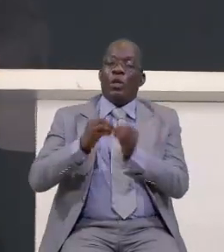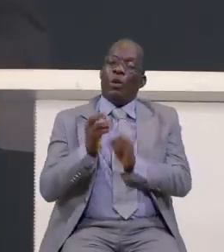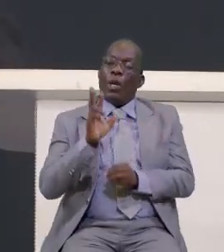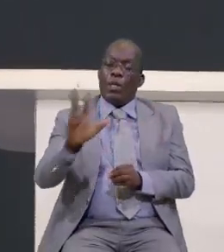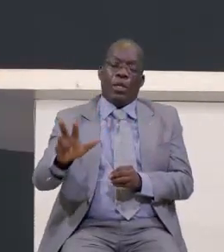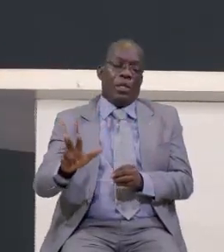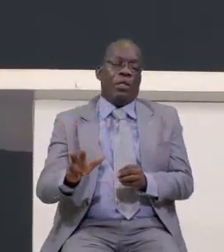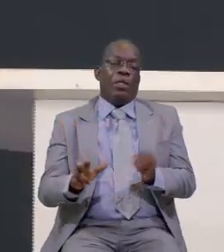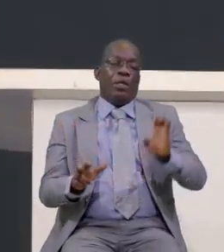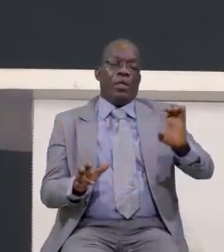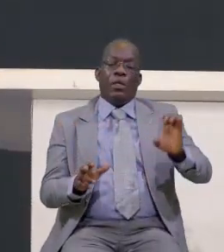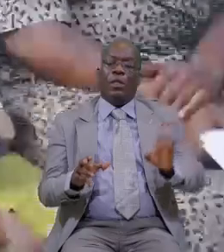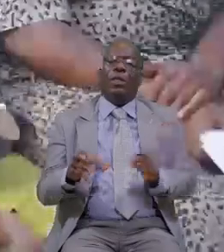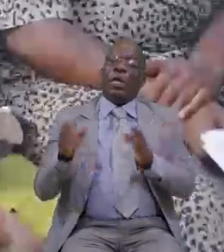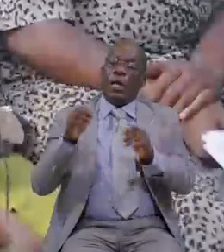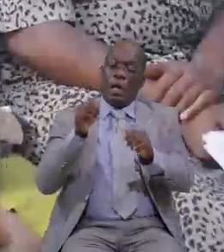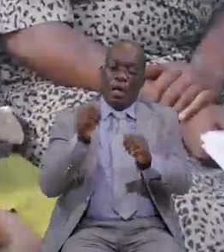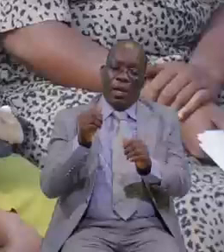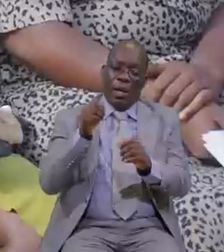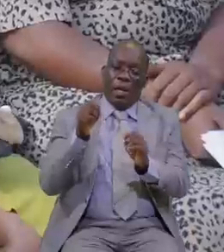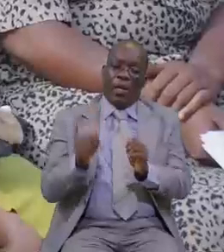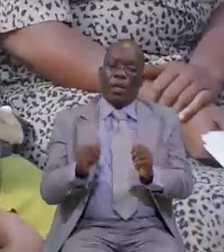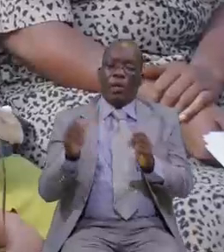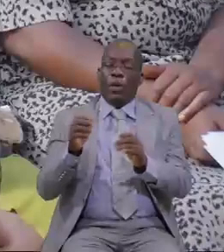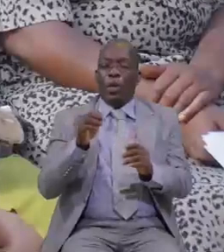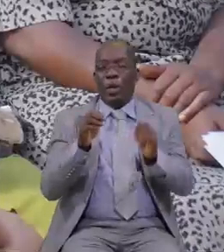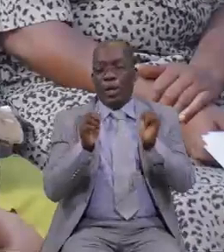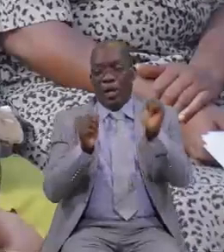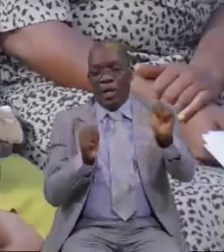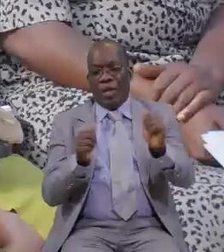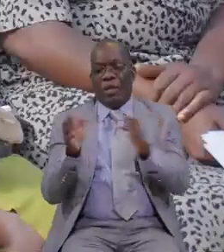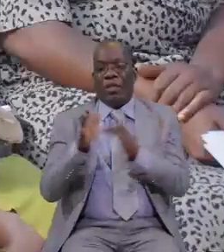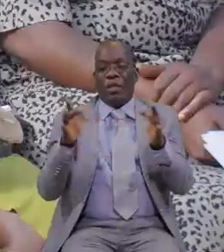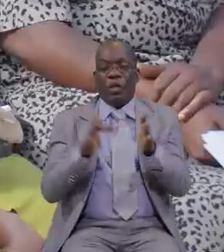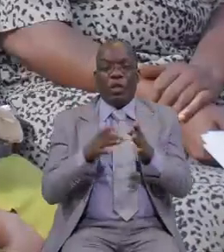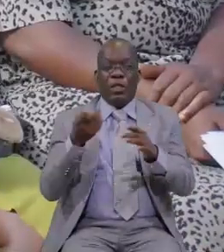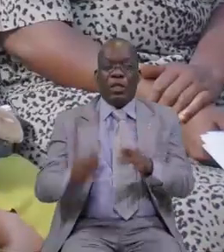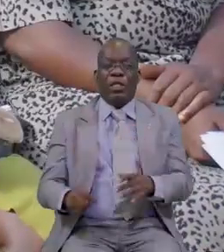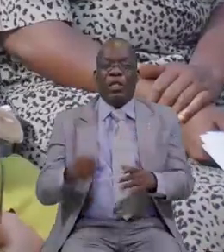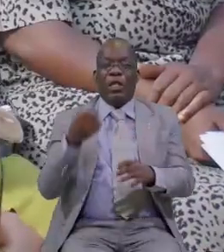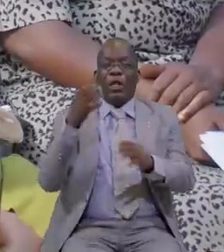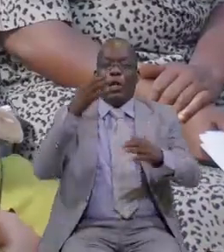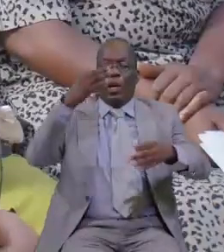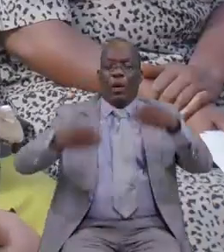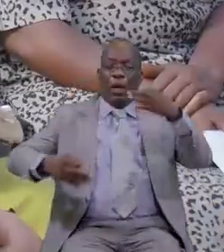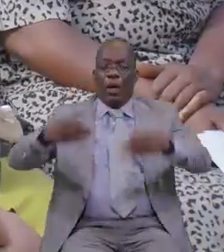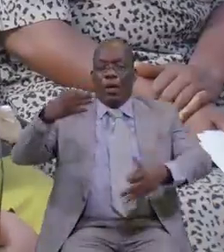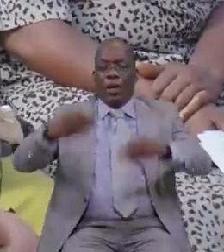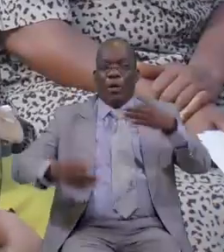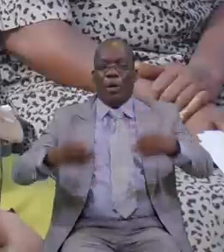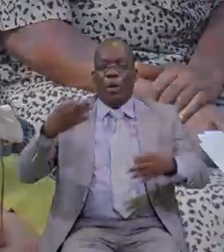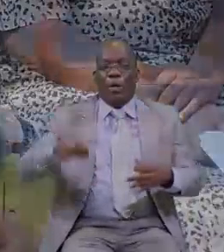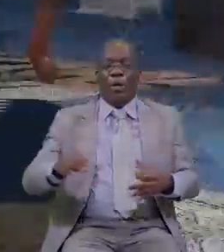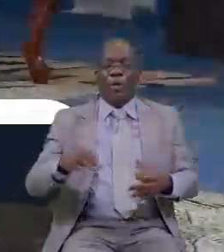Jesus, the advocate for saints and sinners. Jesus is the advocate for